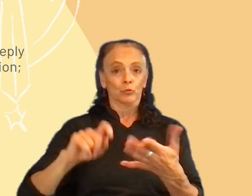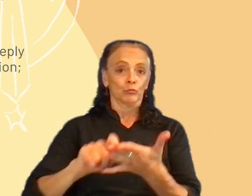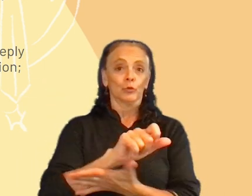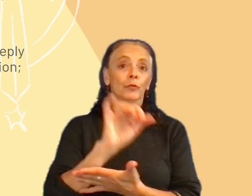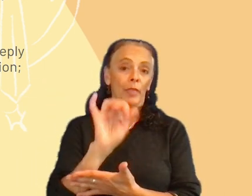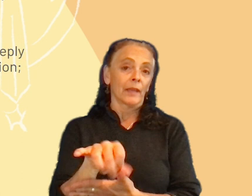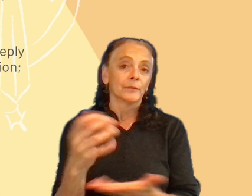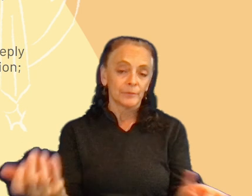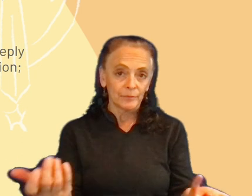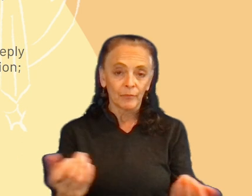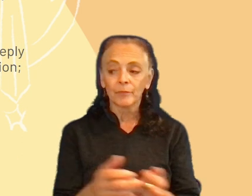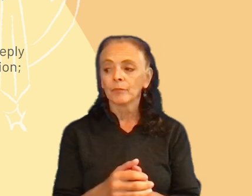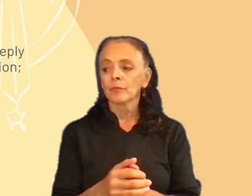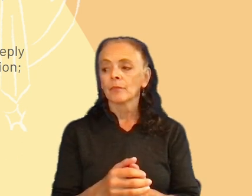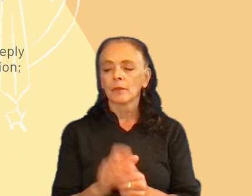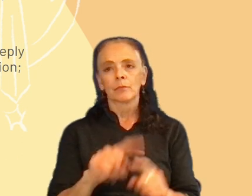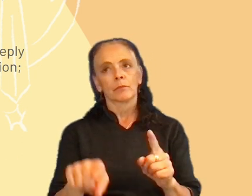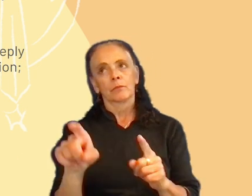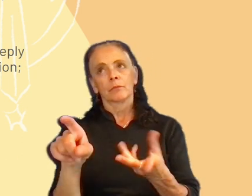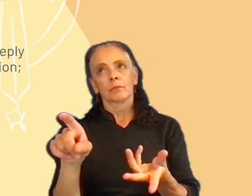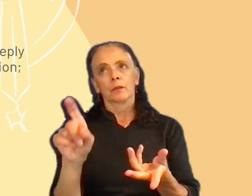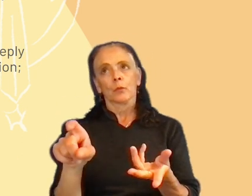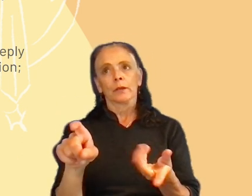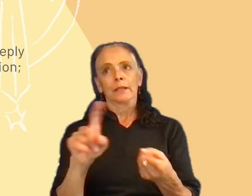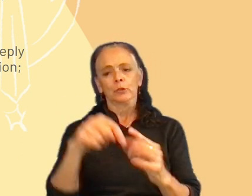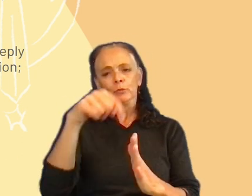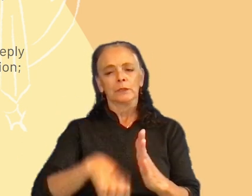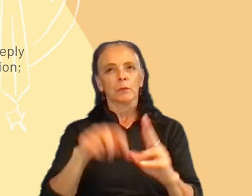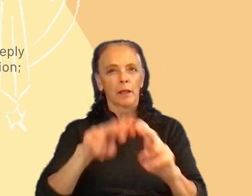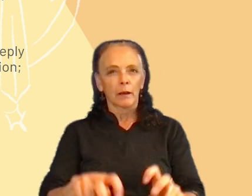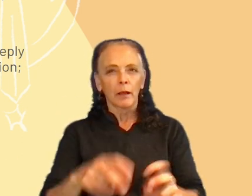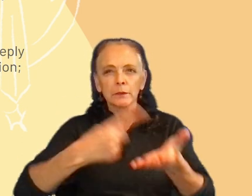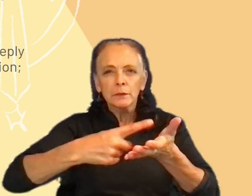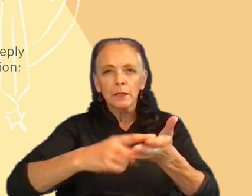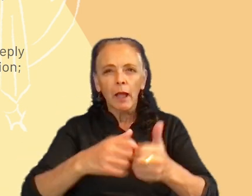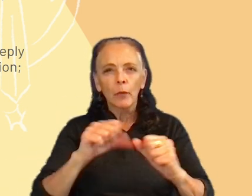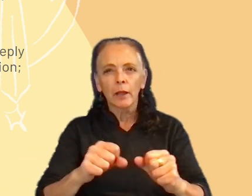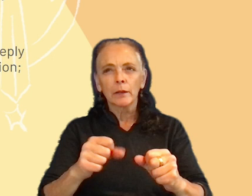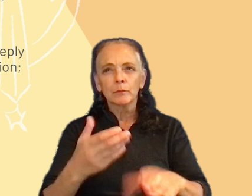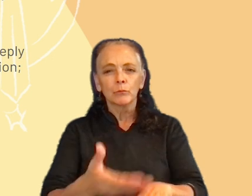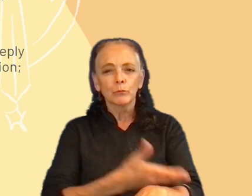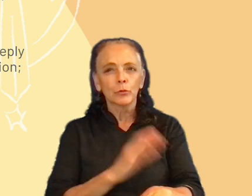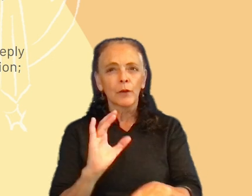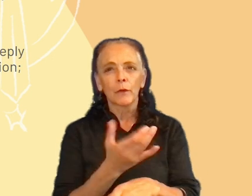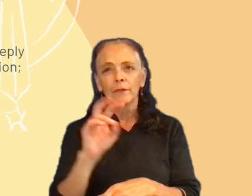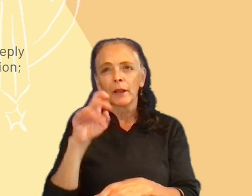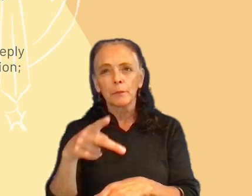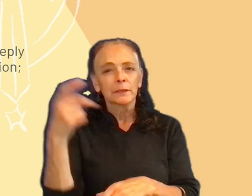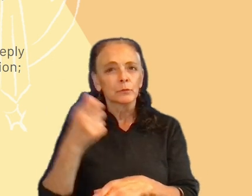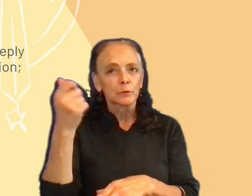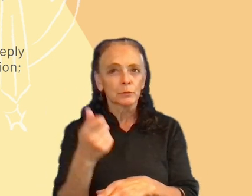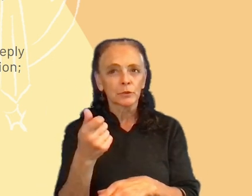uh but we we needed to to deeply analyze and discuss how we can promote and improve our vip subscription based on